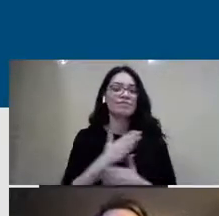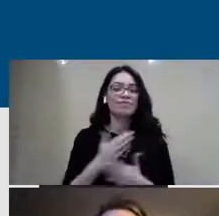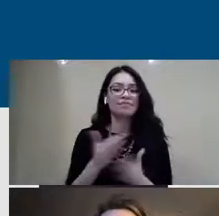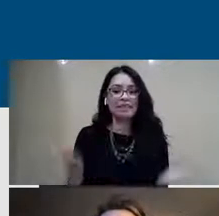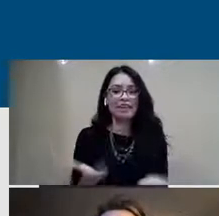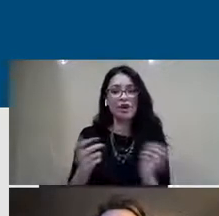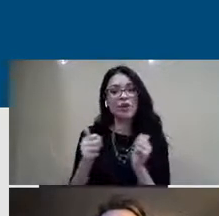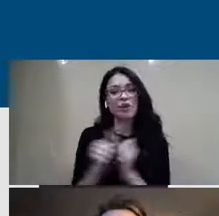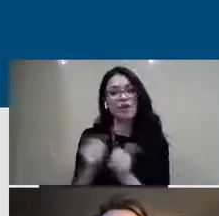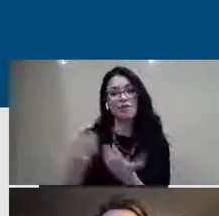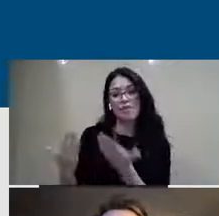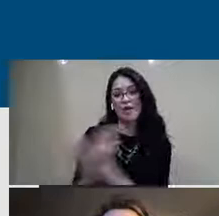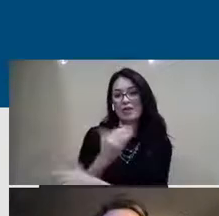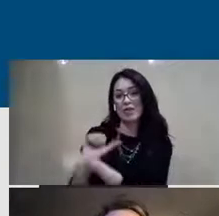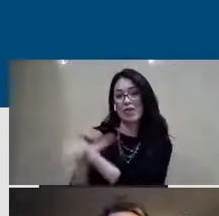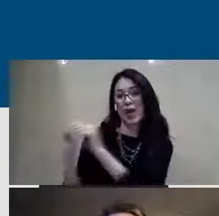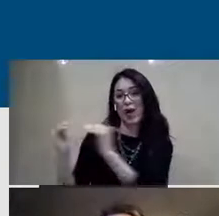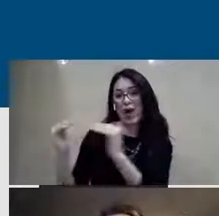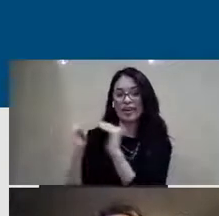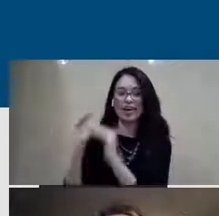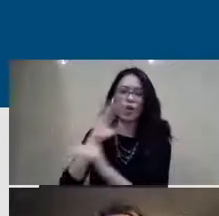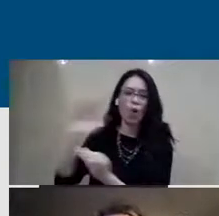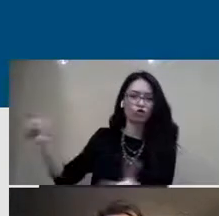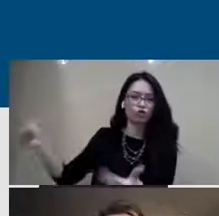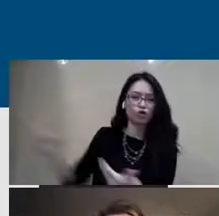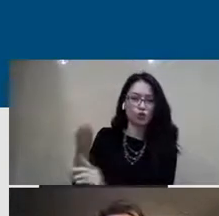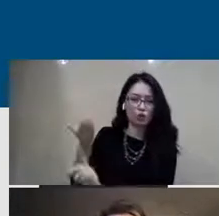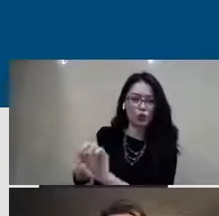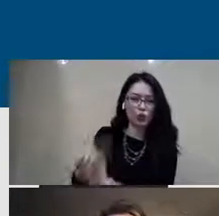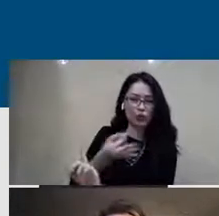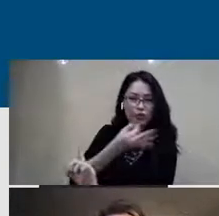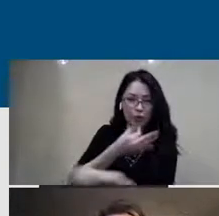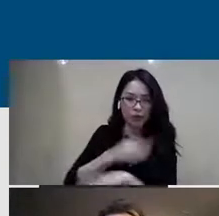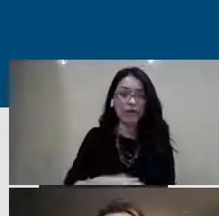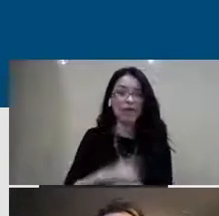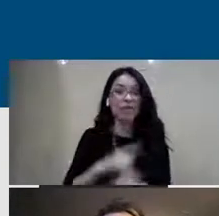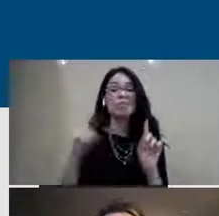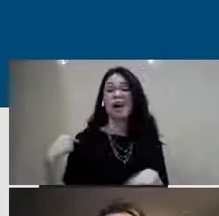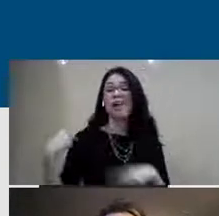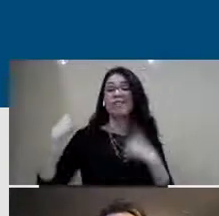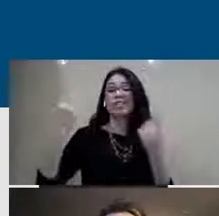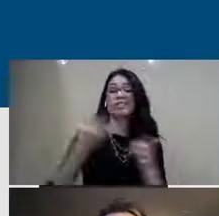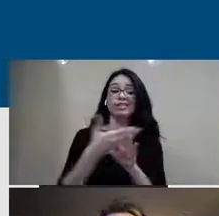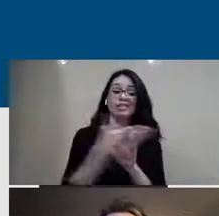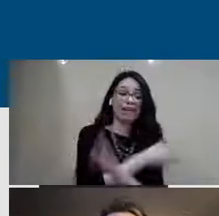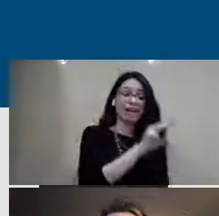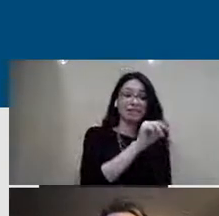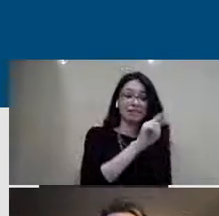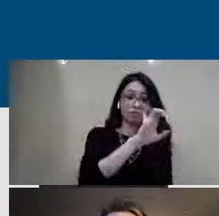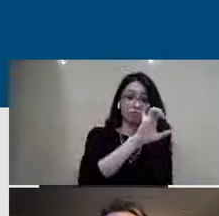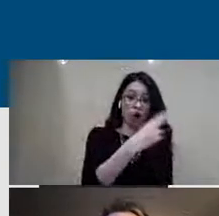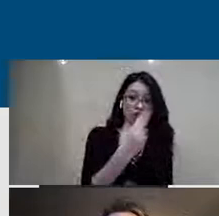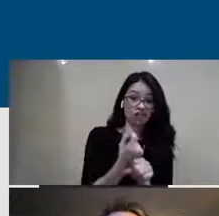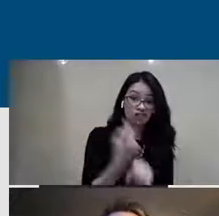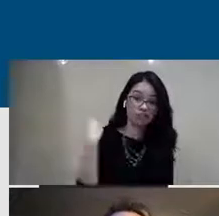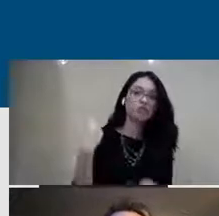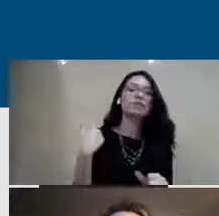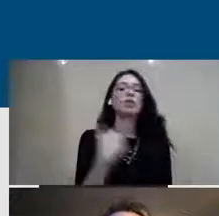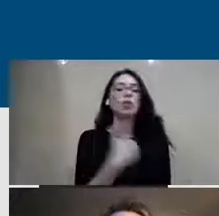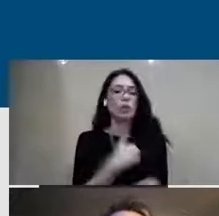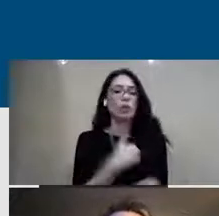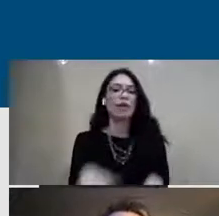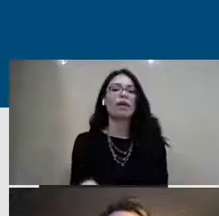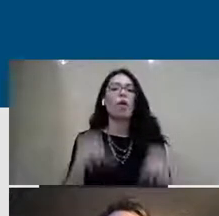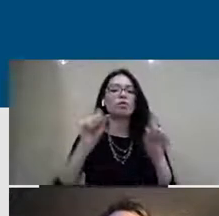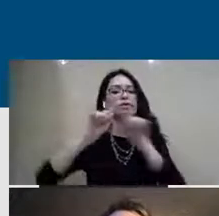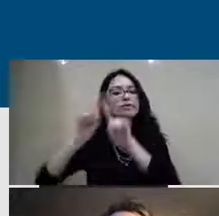I'll introduce in just a minute or two. Since last March, we have been hosting a series of virtual town halls addressing topics related to